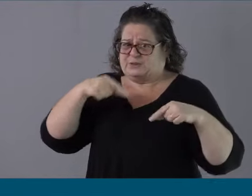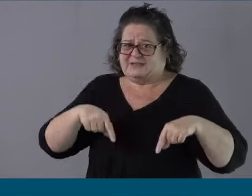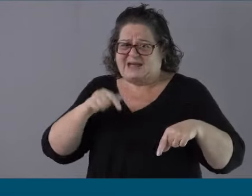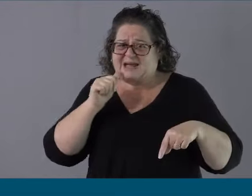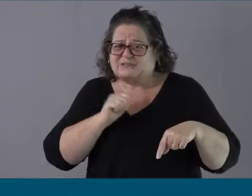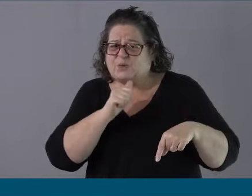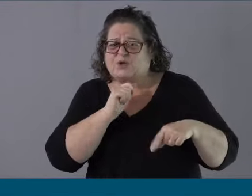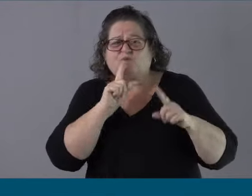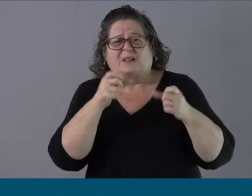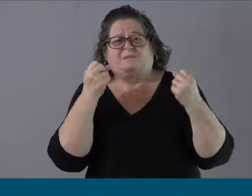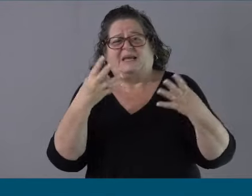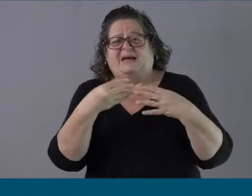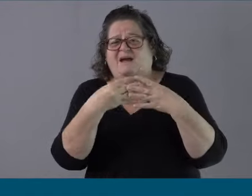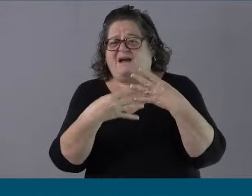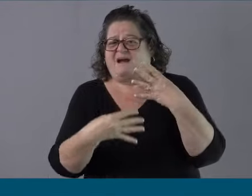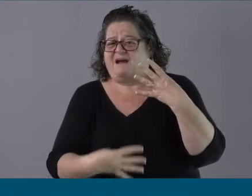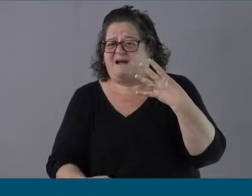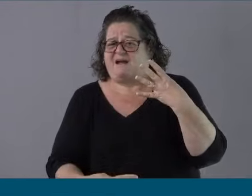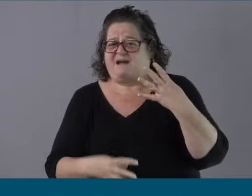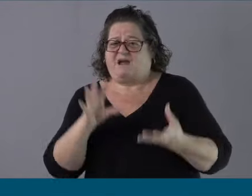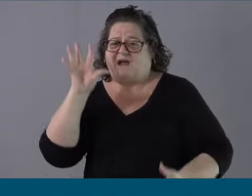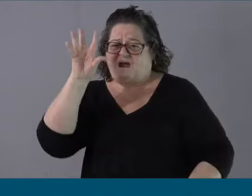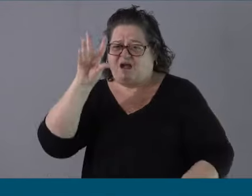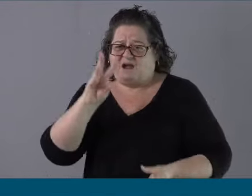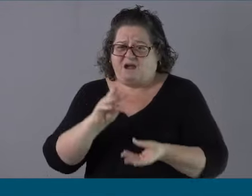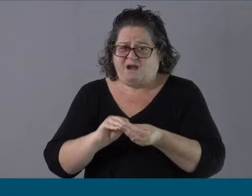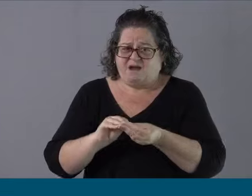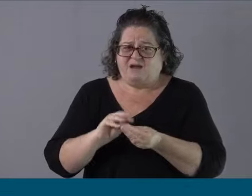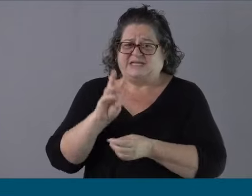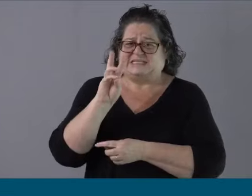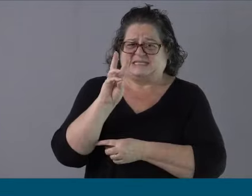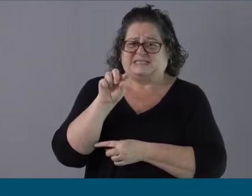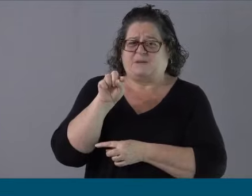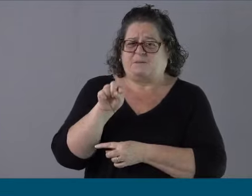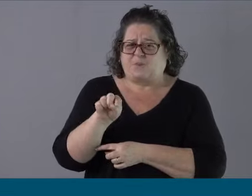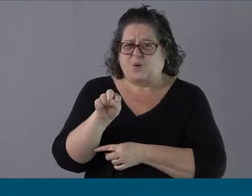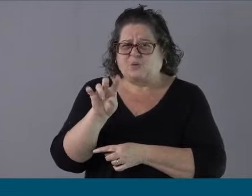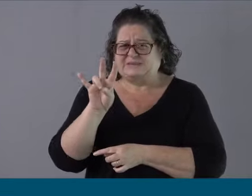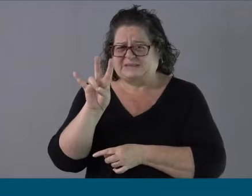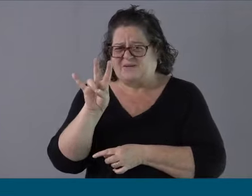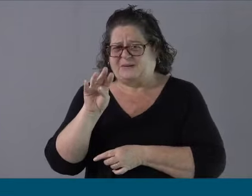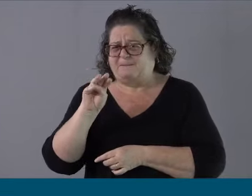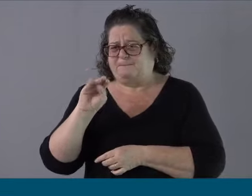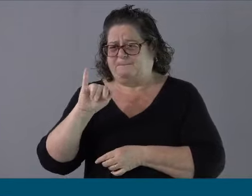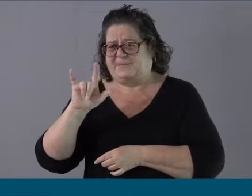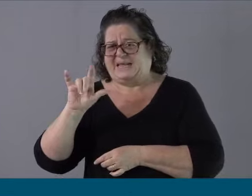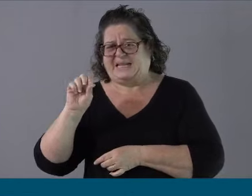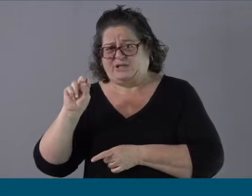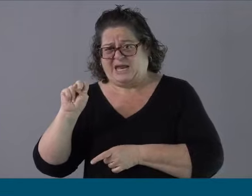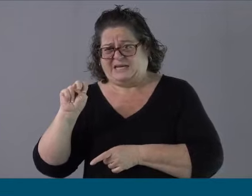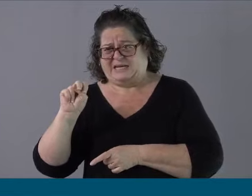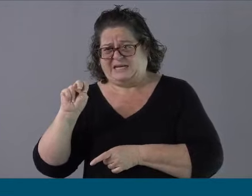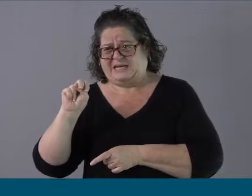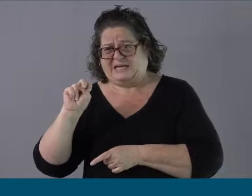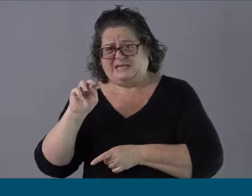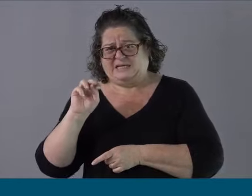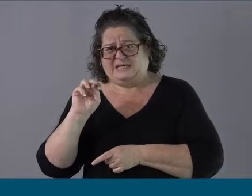over $6.7 billion that has gone out to the state of Arizona.